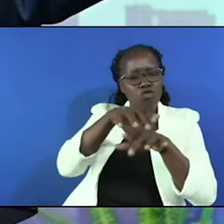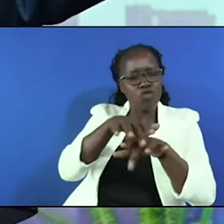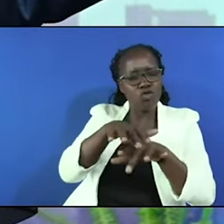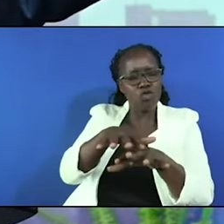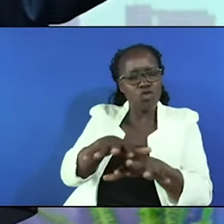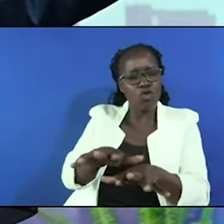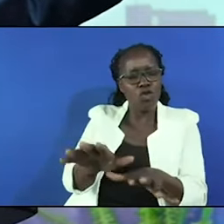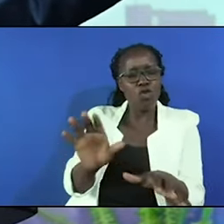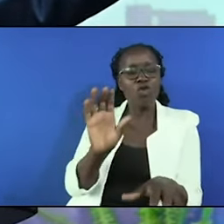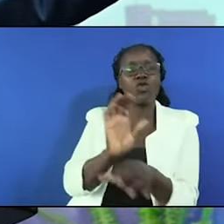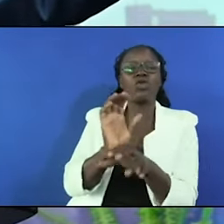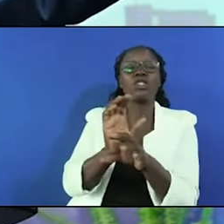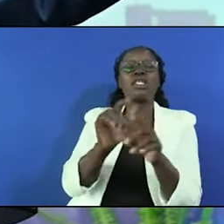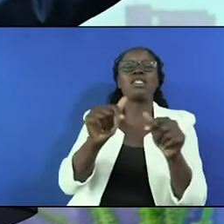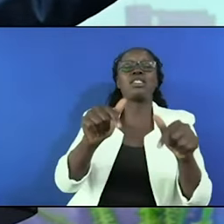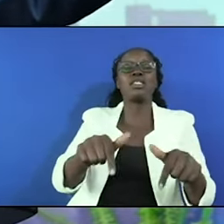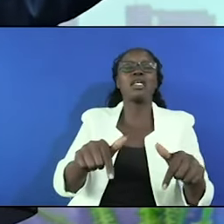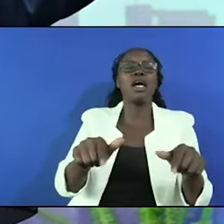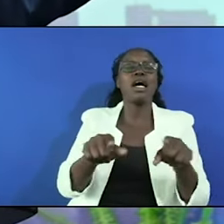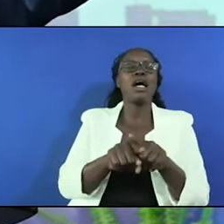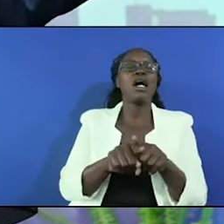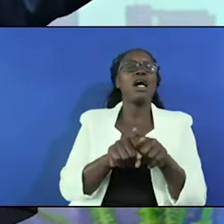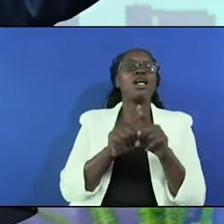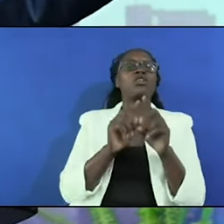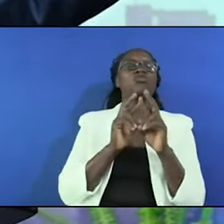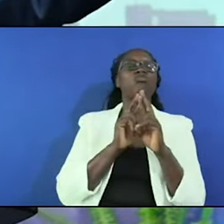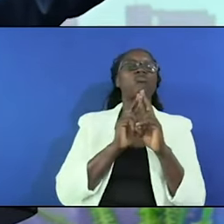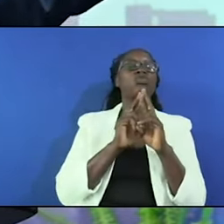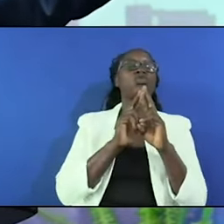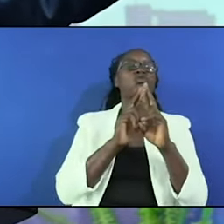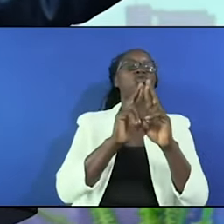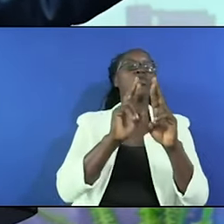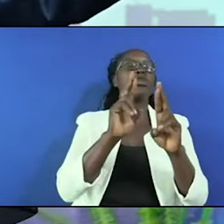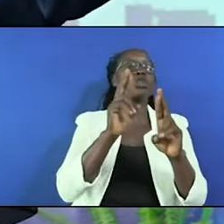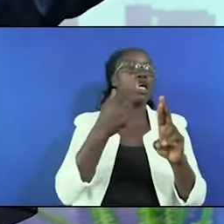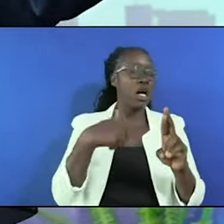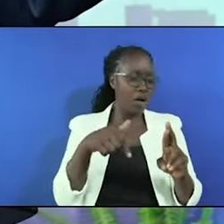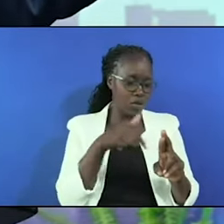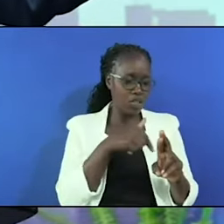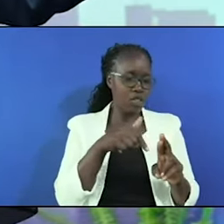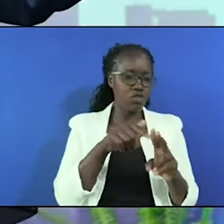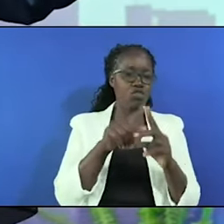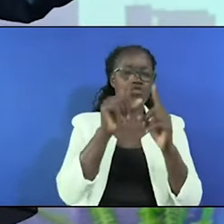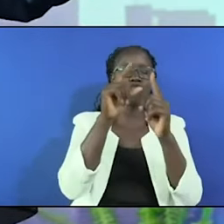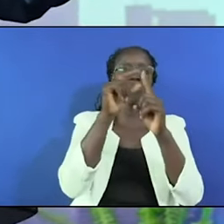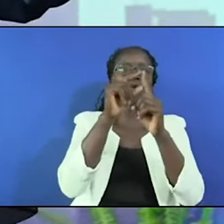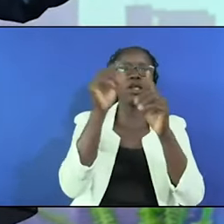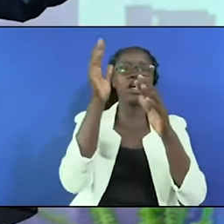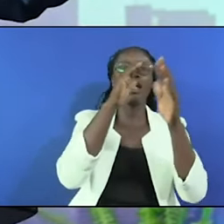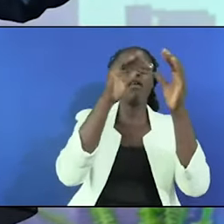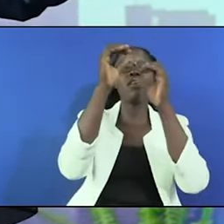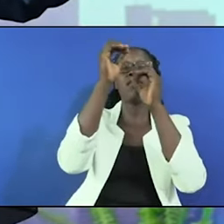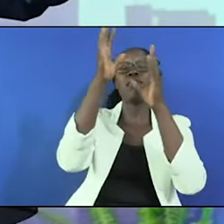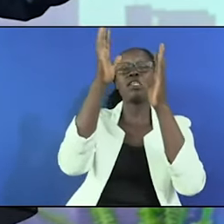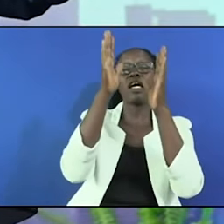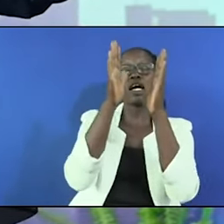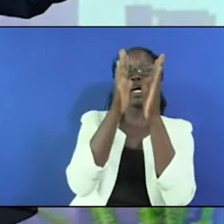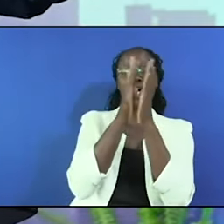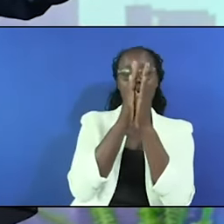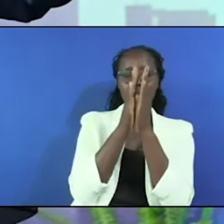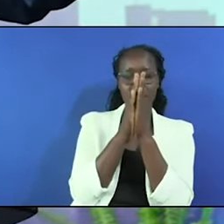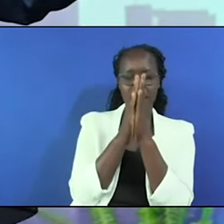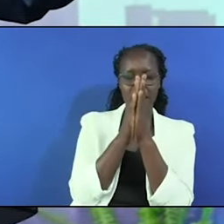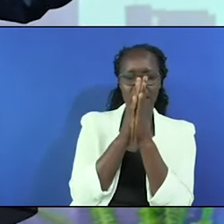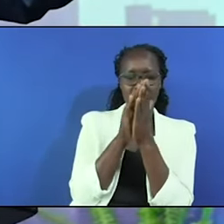this church, even as we expose ourselves to your word. Heavenly Father, I am praying that